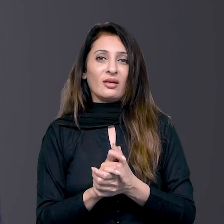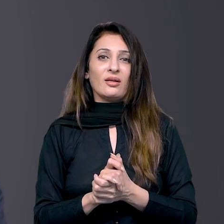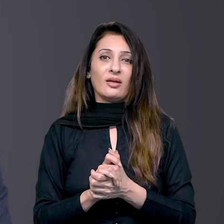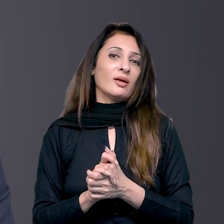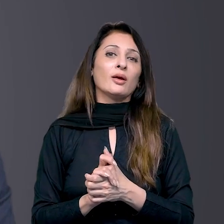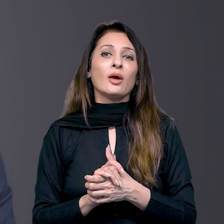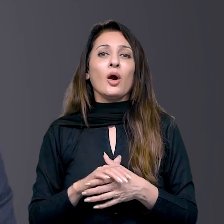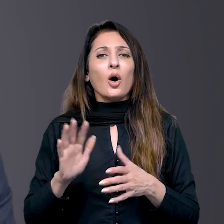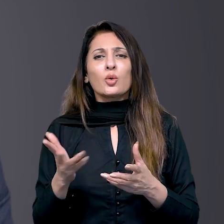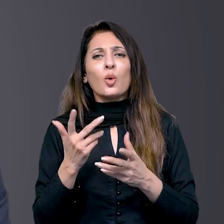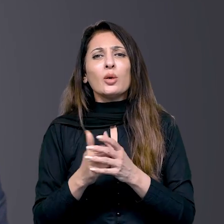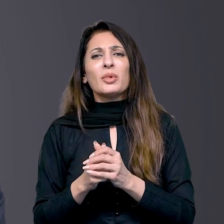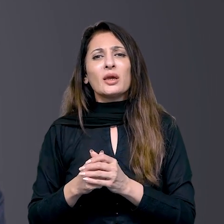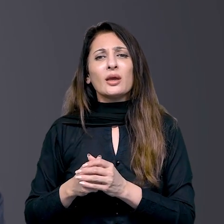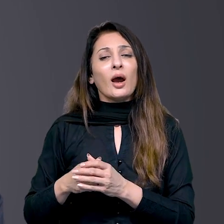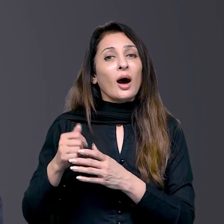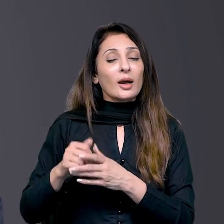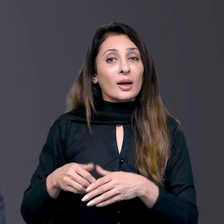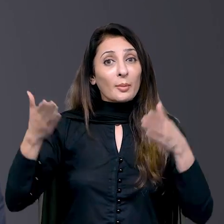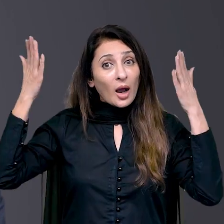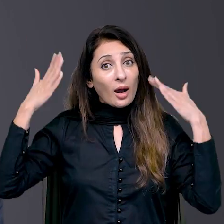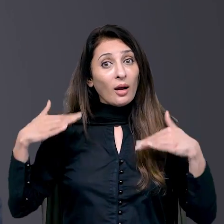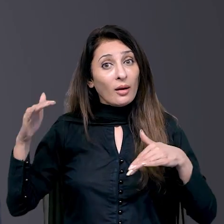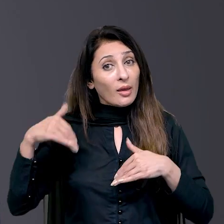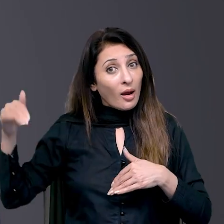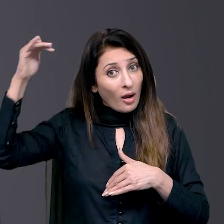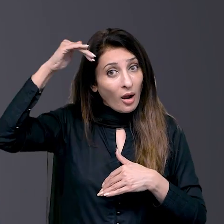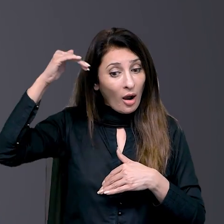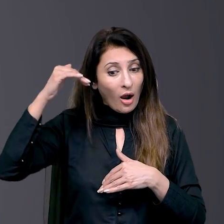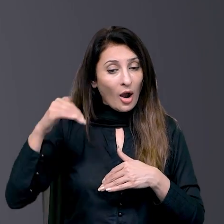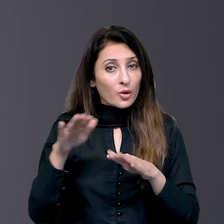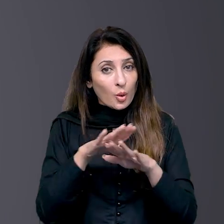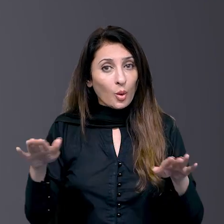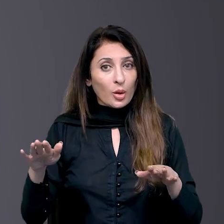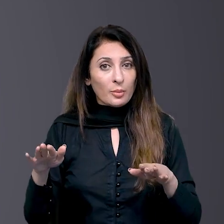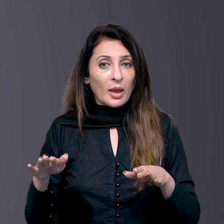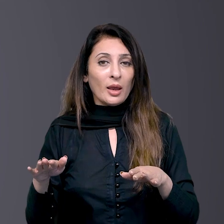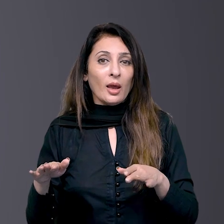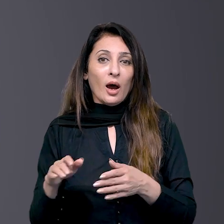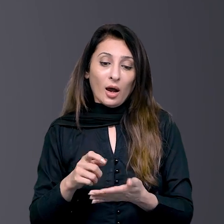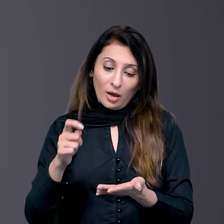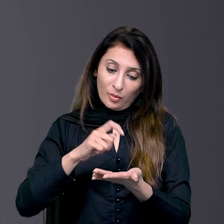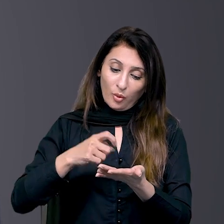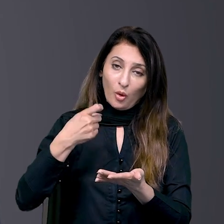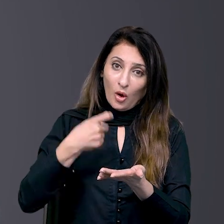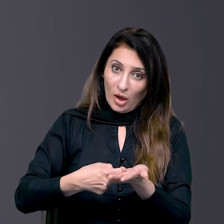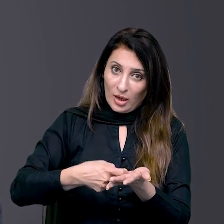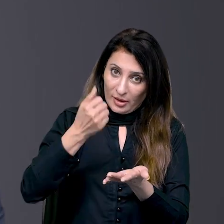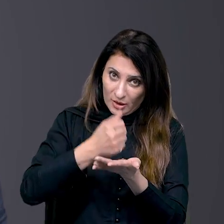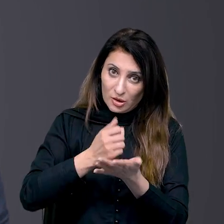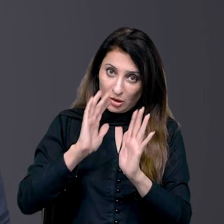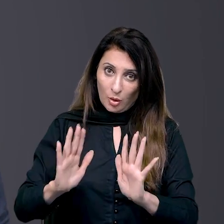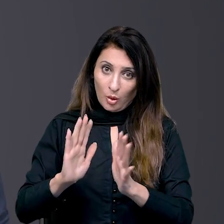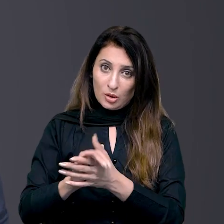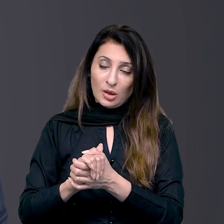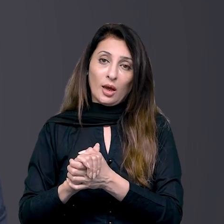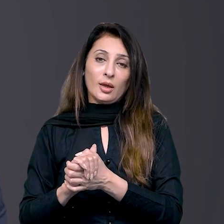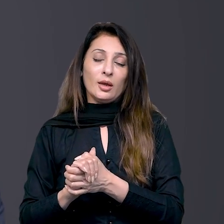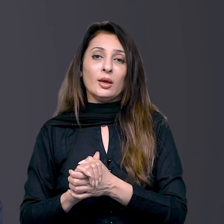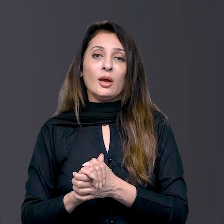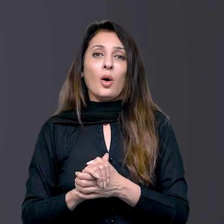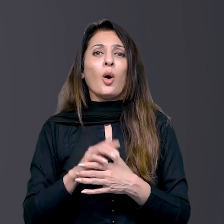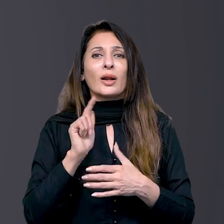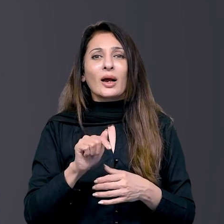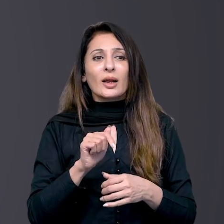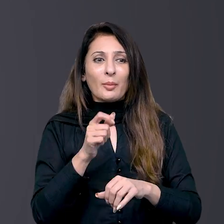In all eventualities at the High Court, if you secure an order, your case is usually registered. If your case is not registered within